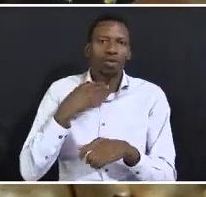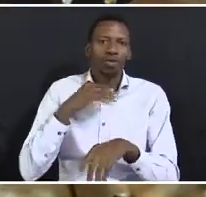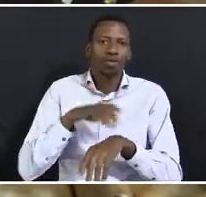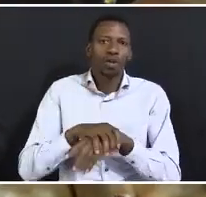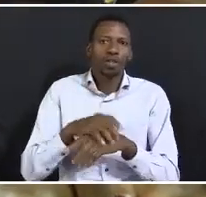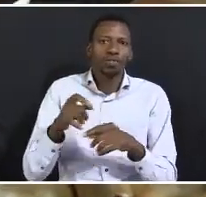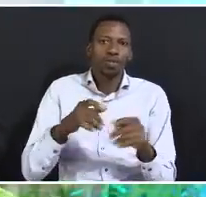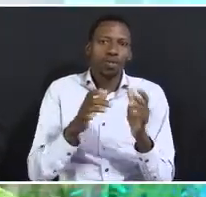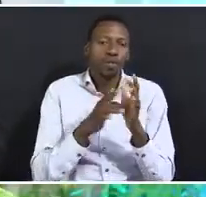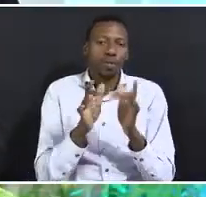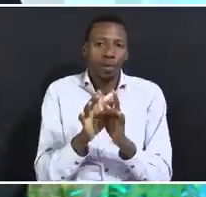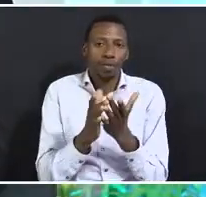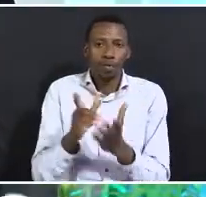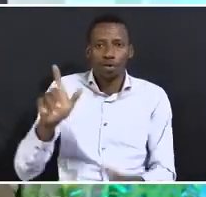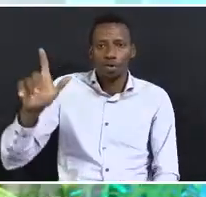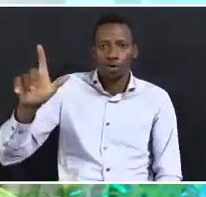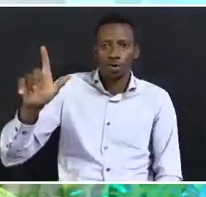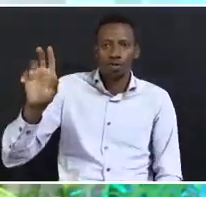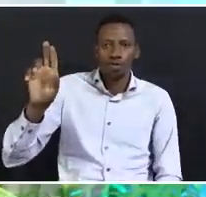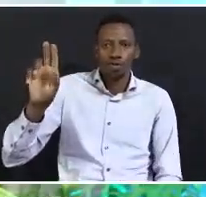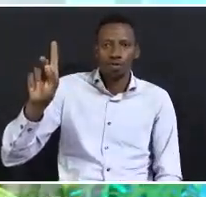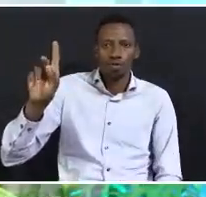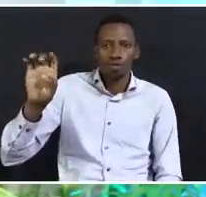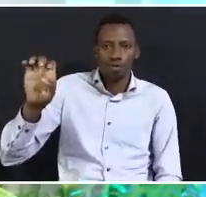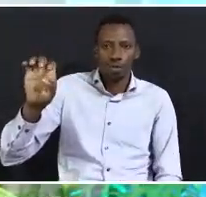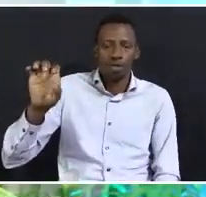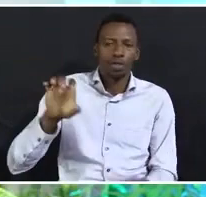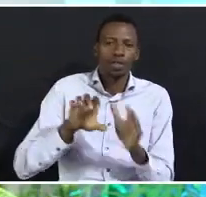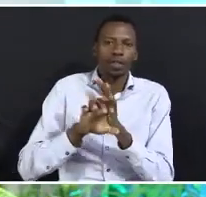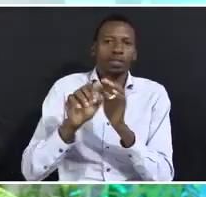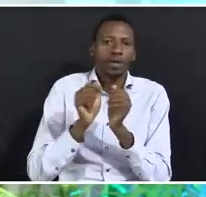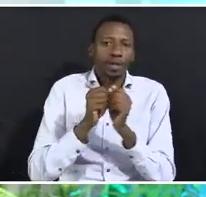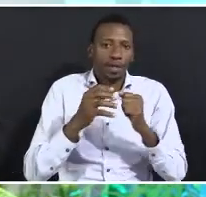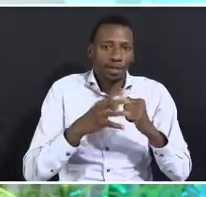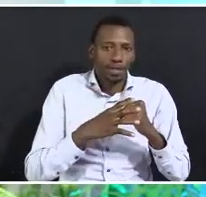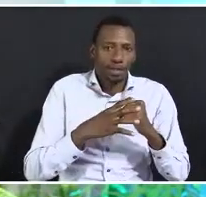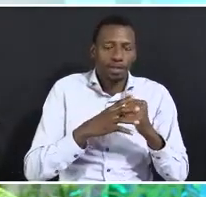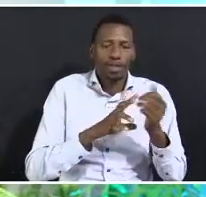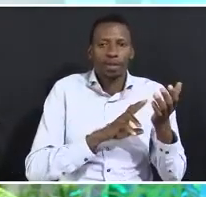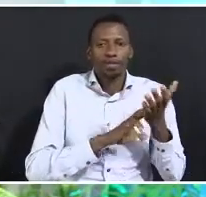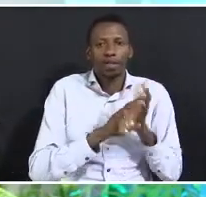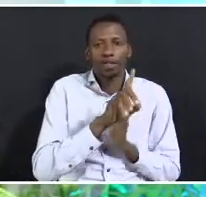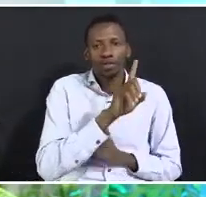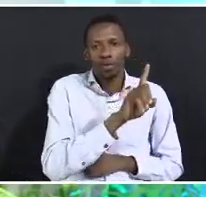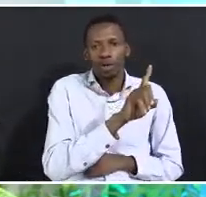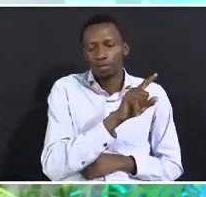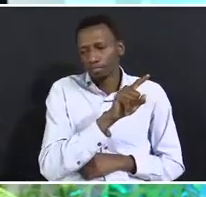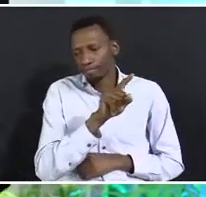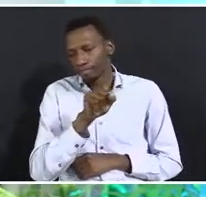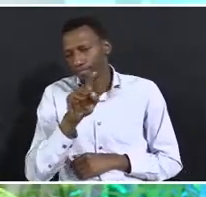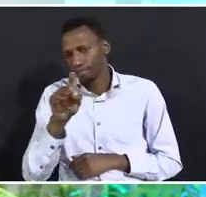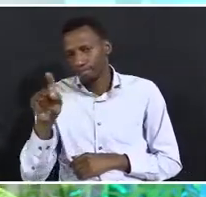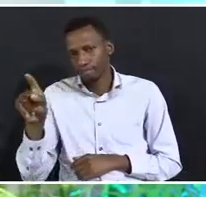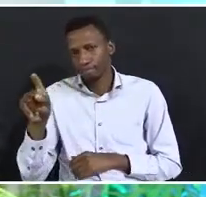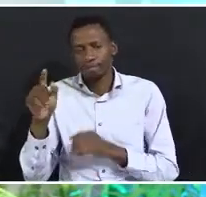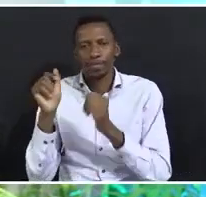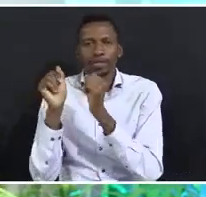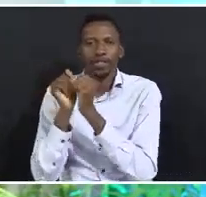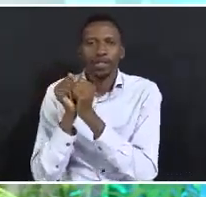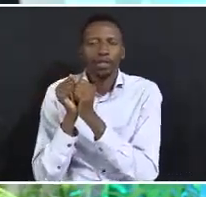Luke, chapter 19, verses 1 through to verses